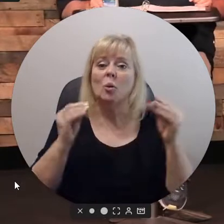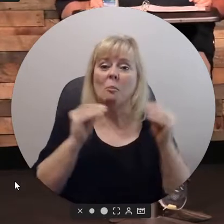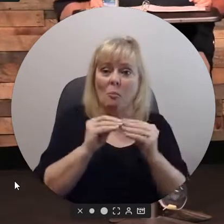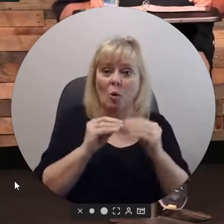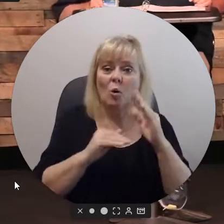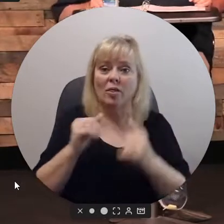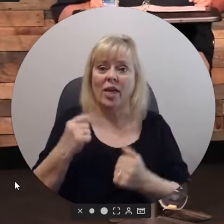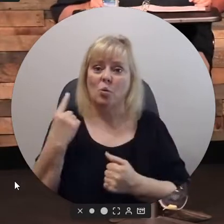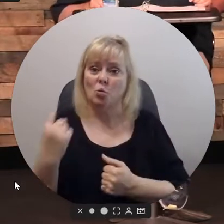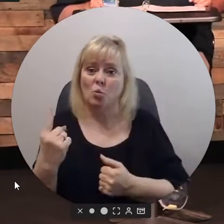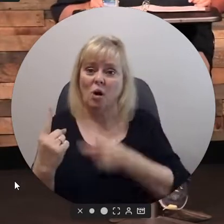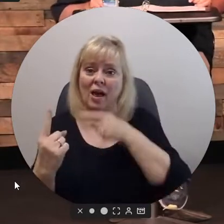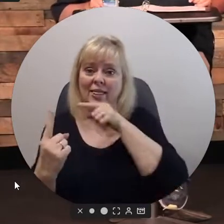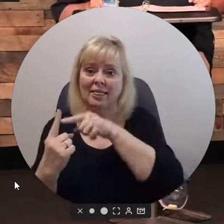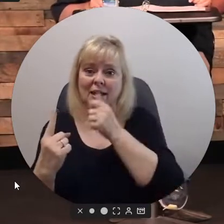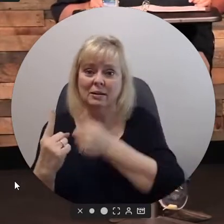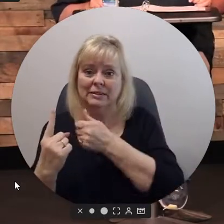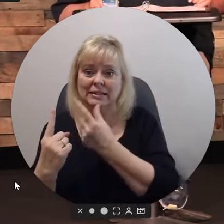could never do.